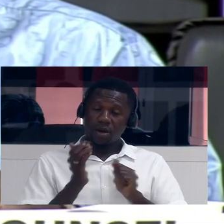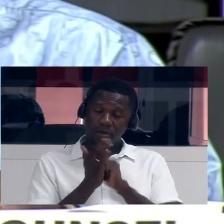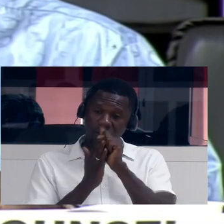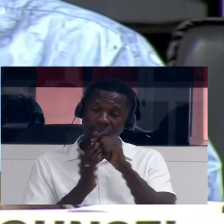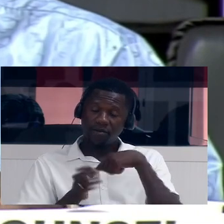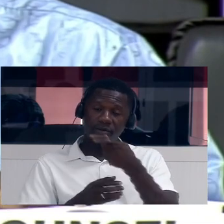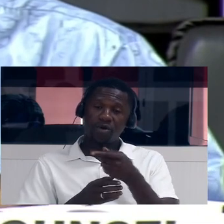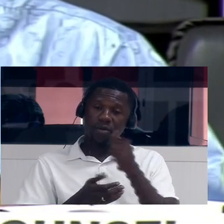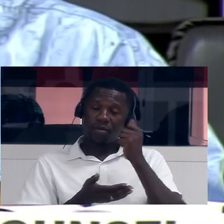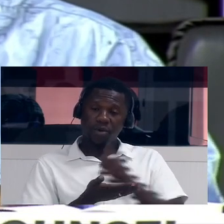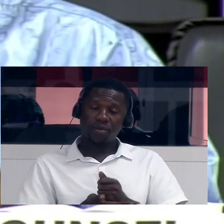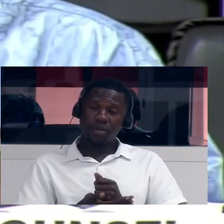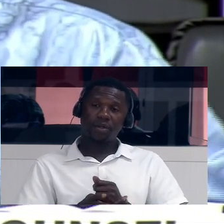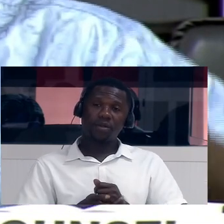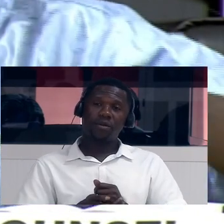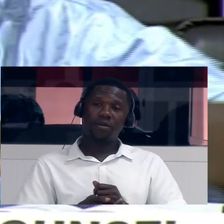anyway.